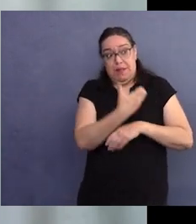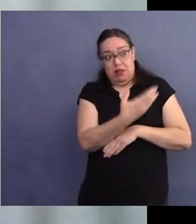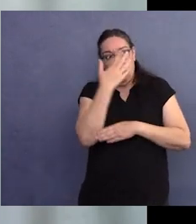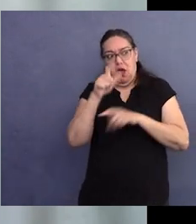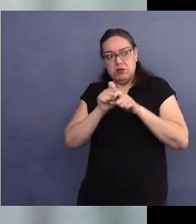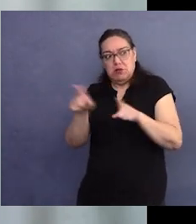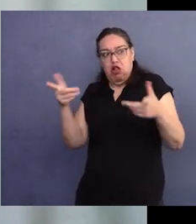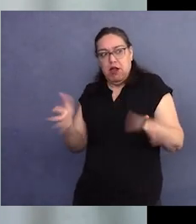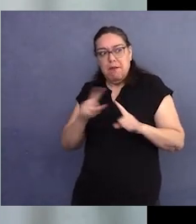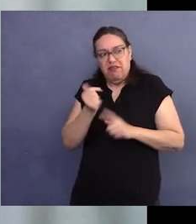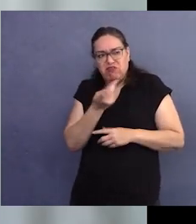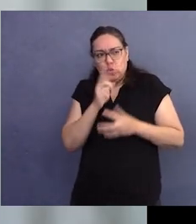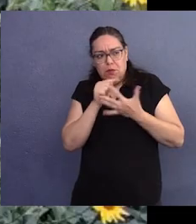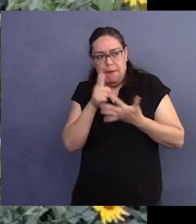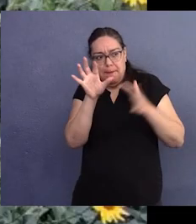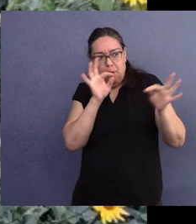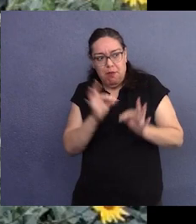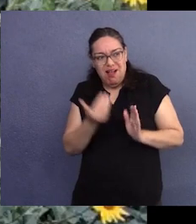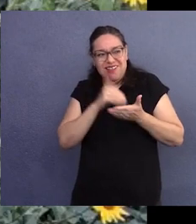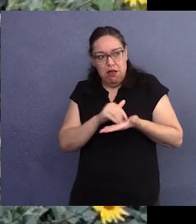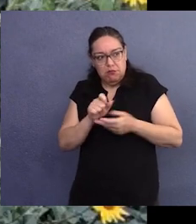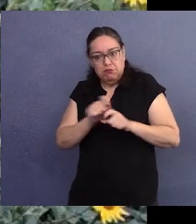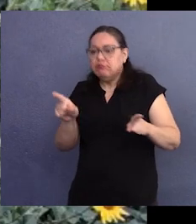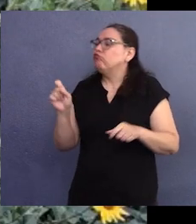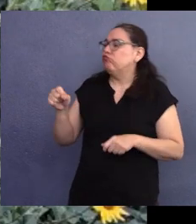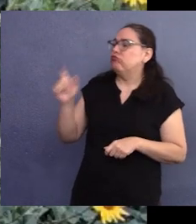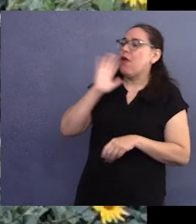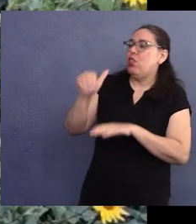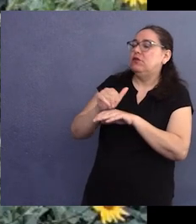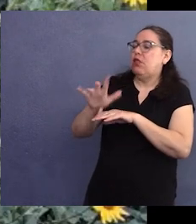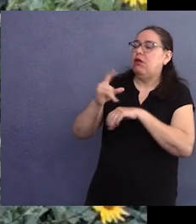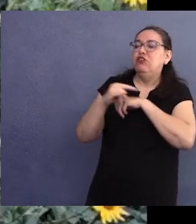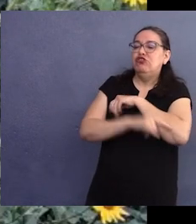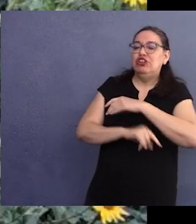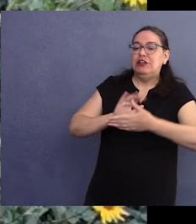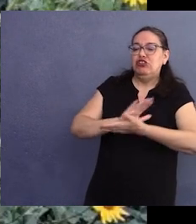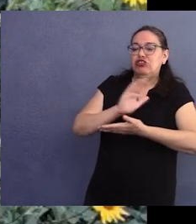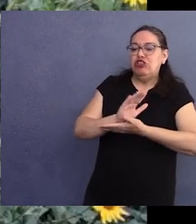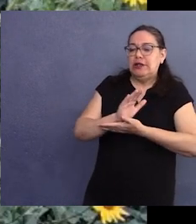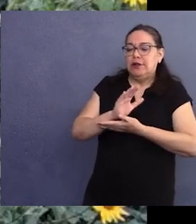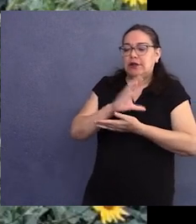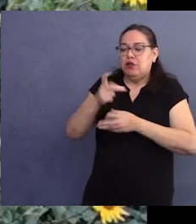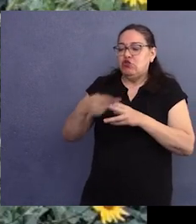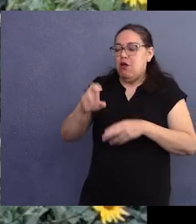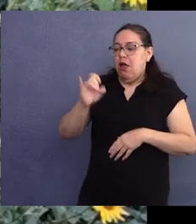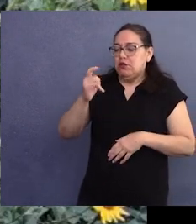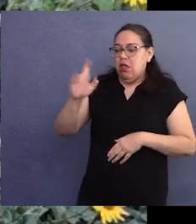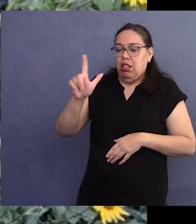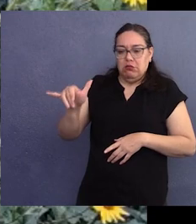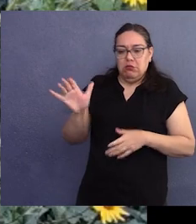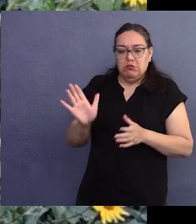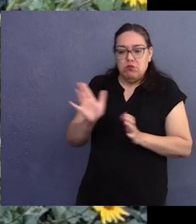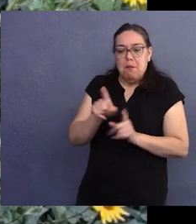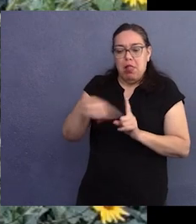pull out and send again. Yeah, I'll send, I'll send the cheat sheet in like a little Excel, and I'll also send